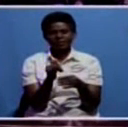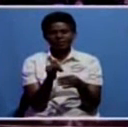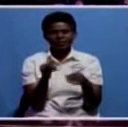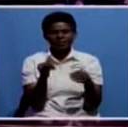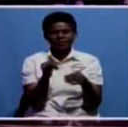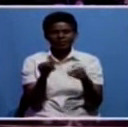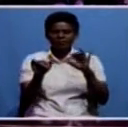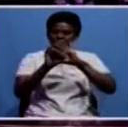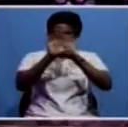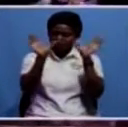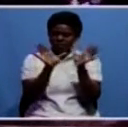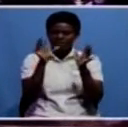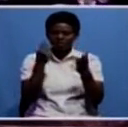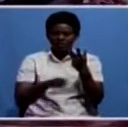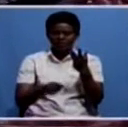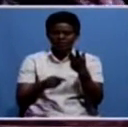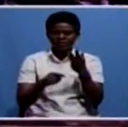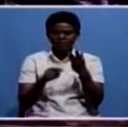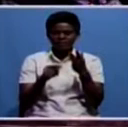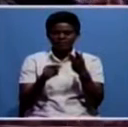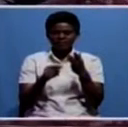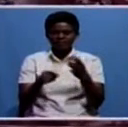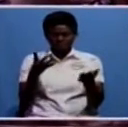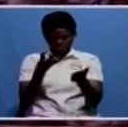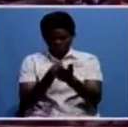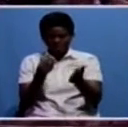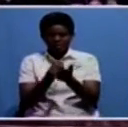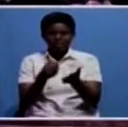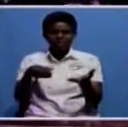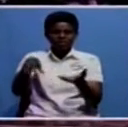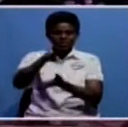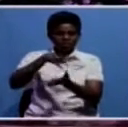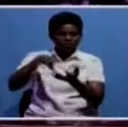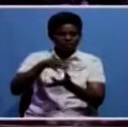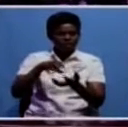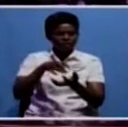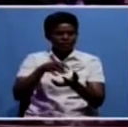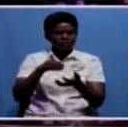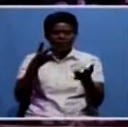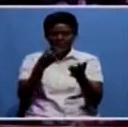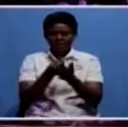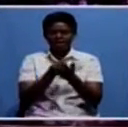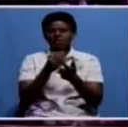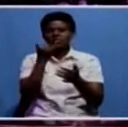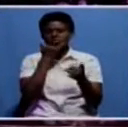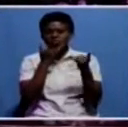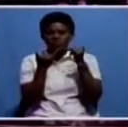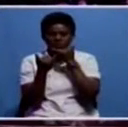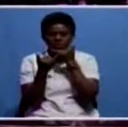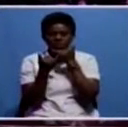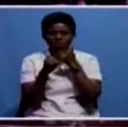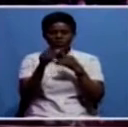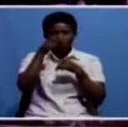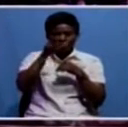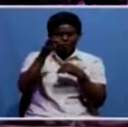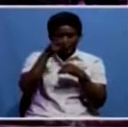What should be clear is that the fight against money laundering, illicit money inflows, the fight against